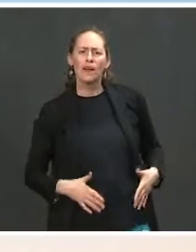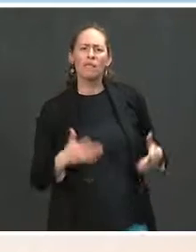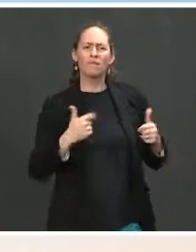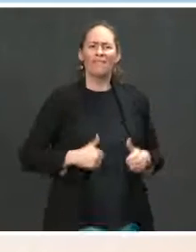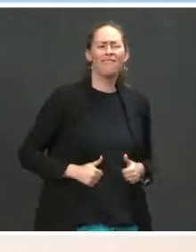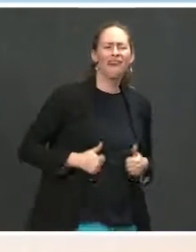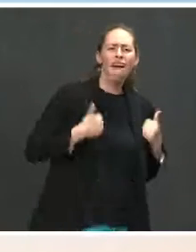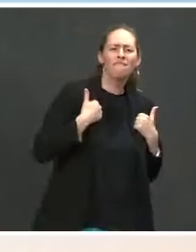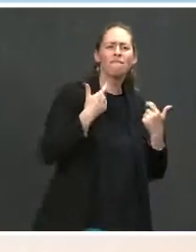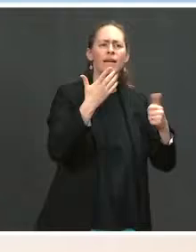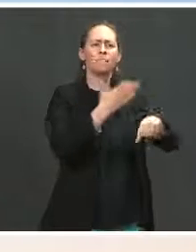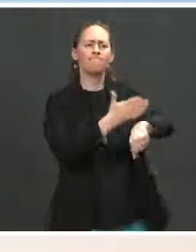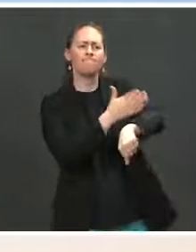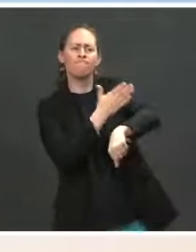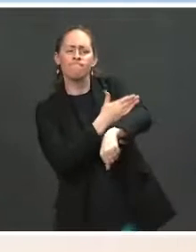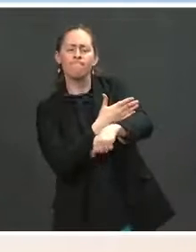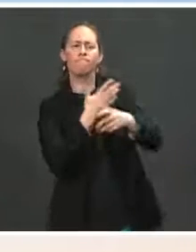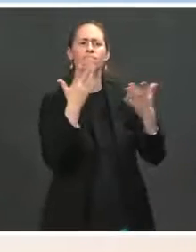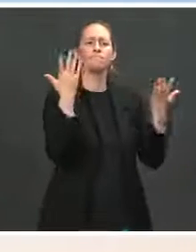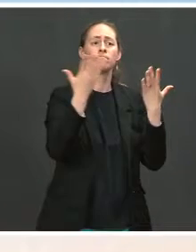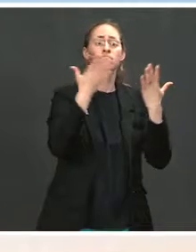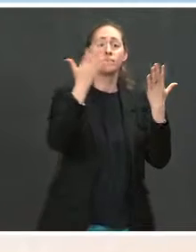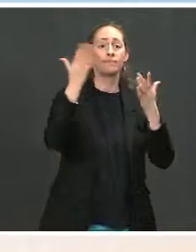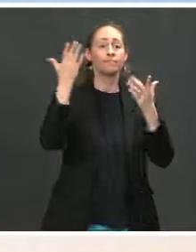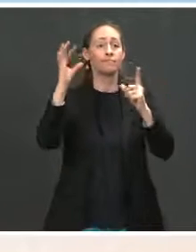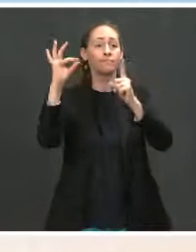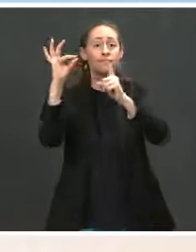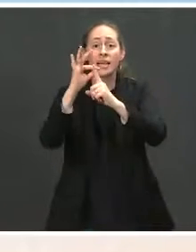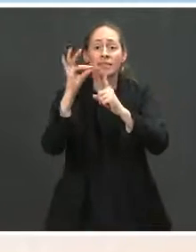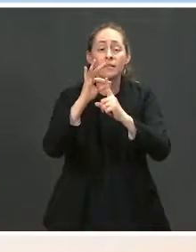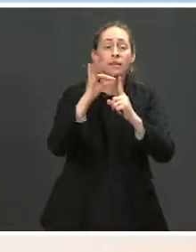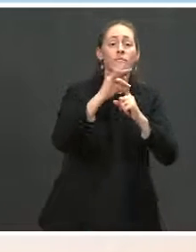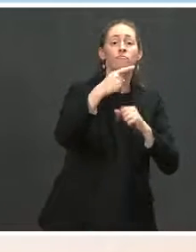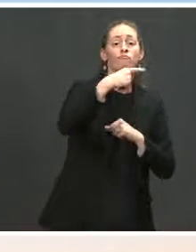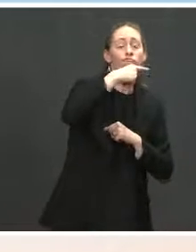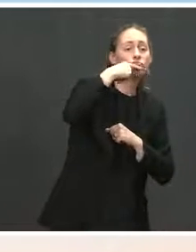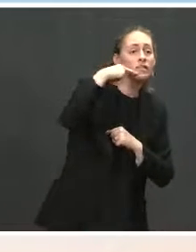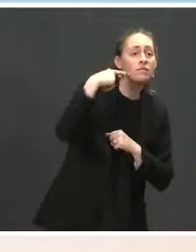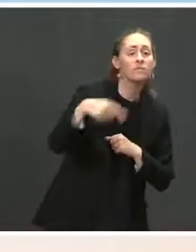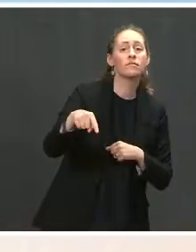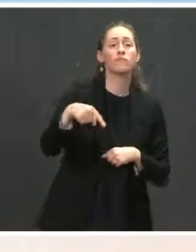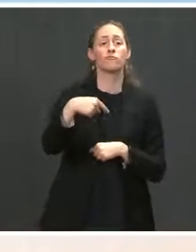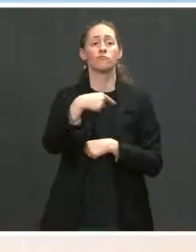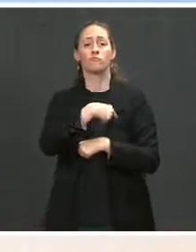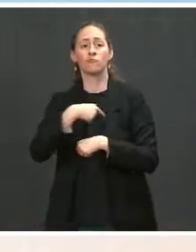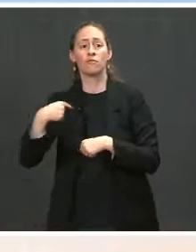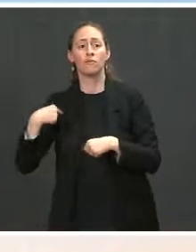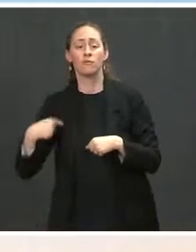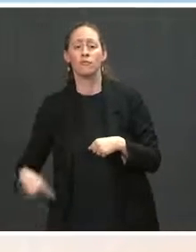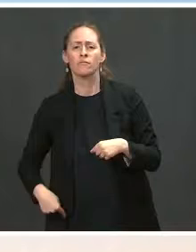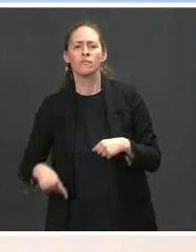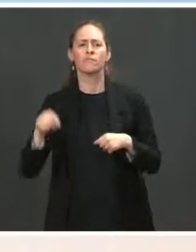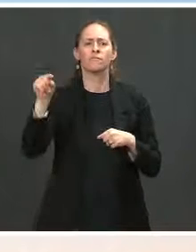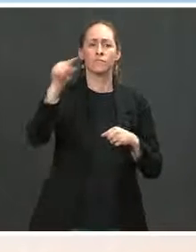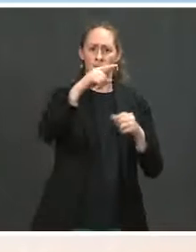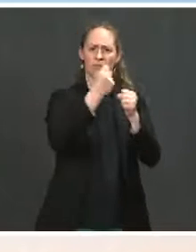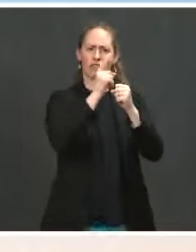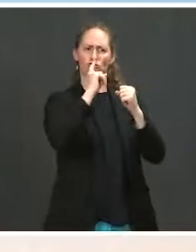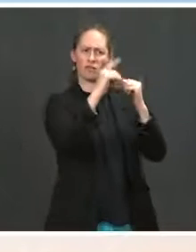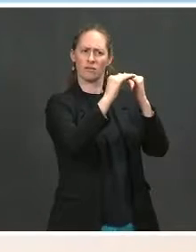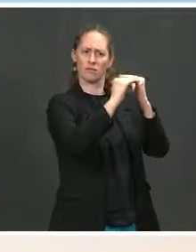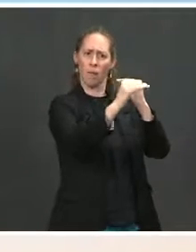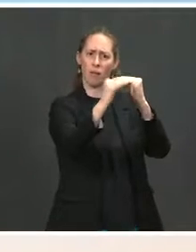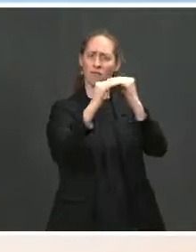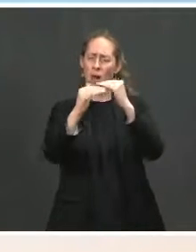whether that's Pakistan, Russia, China, India, Turkey, countries in the region that certainly have a stake in stability. We will continue to provide